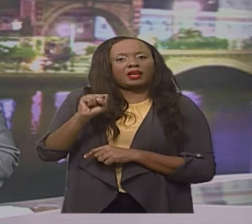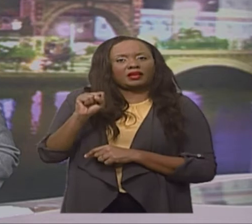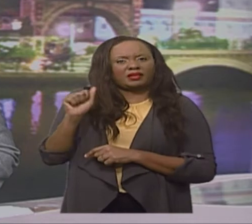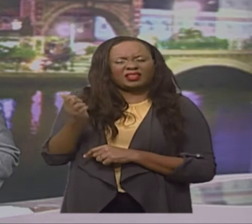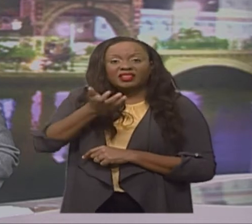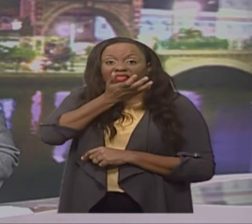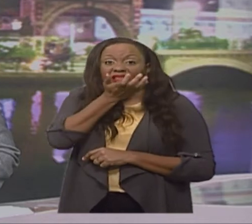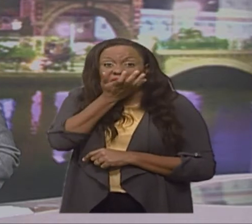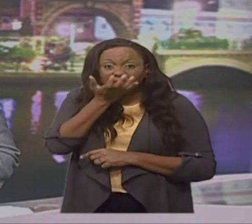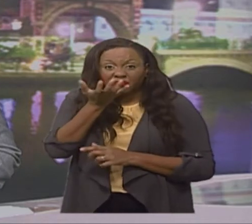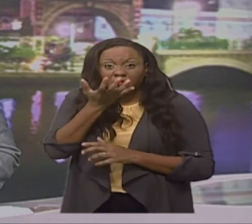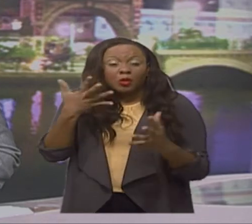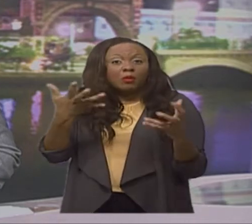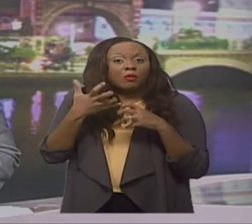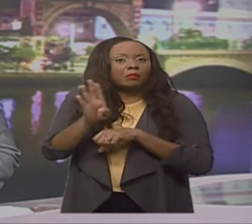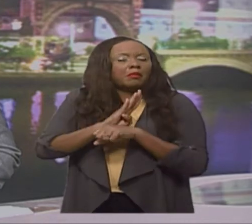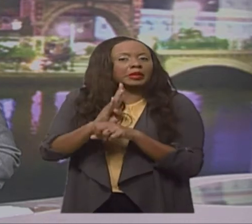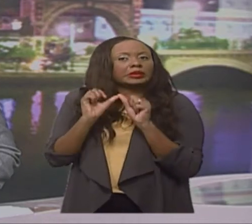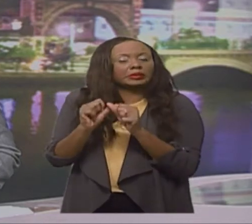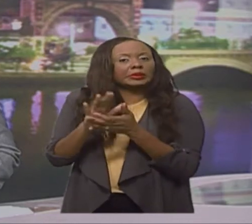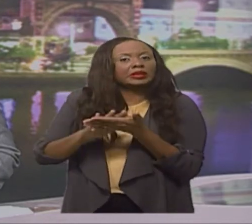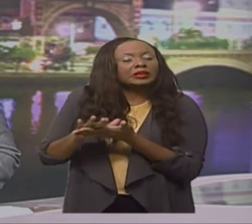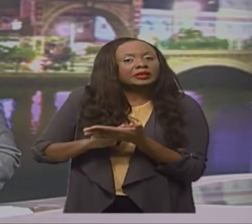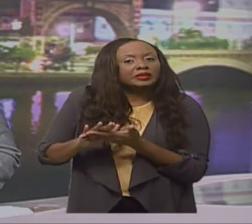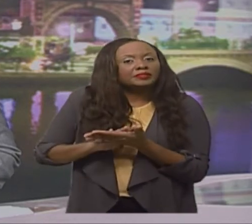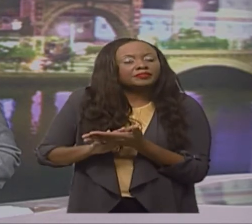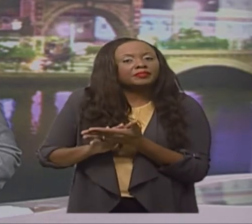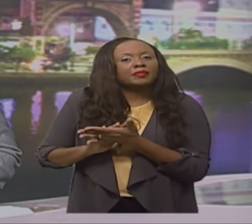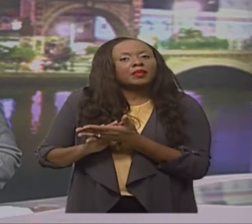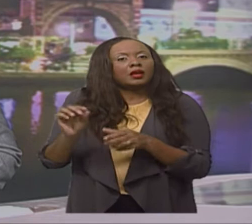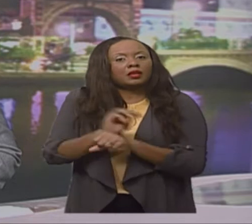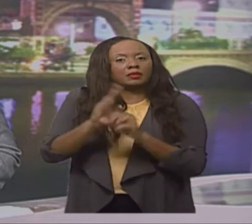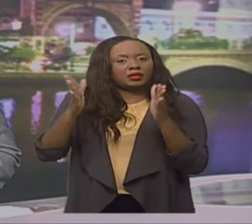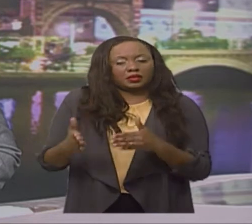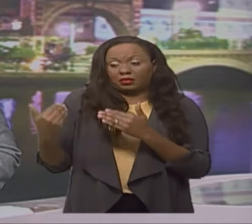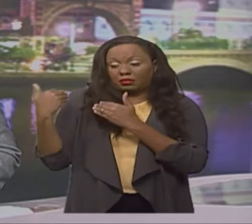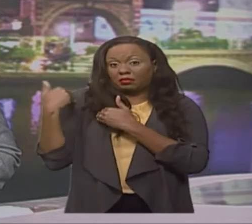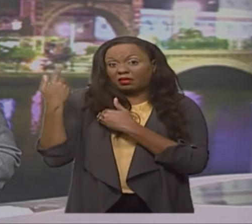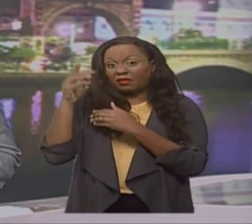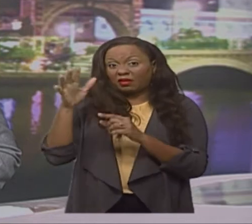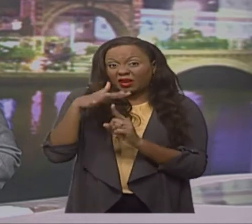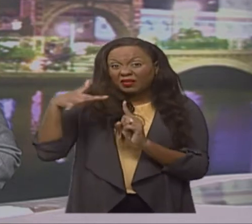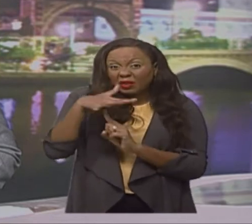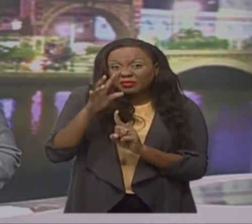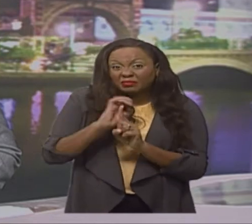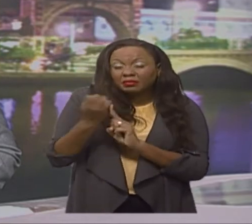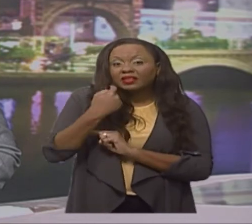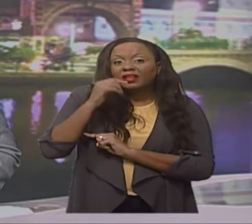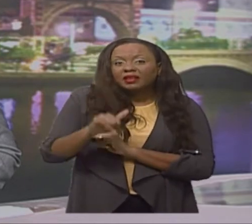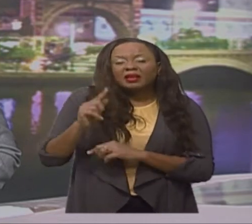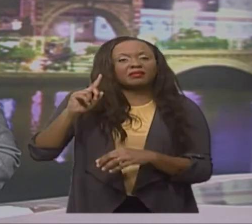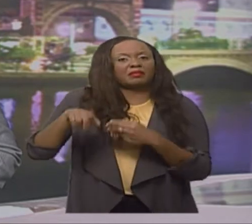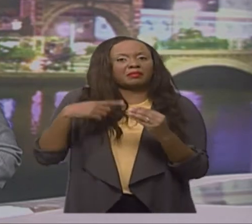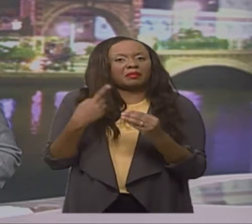to keeping the island clean. This from Environment Minister Dr. Dennis Lowe, whose comments come against the background of the sewage problems on the